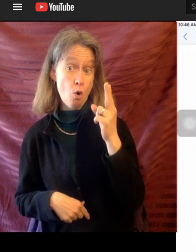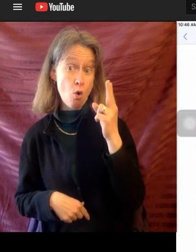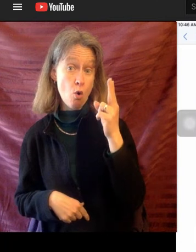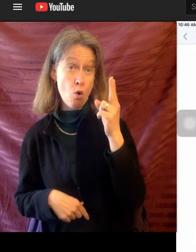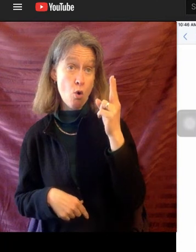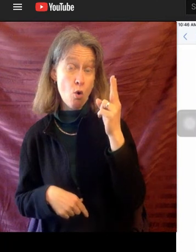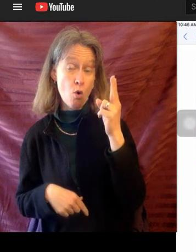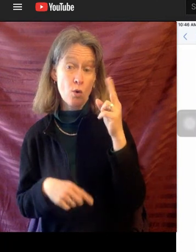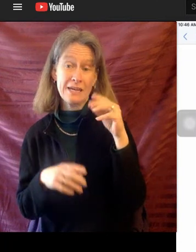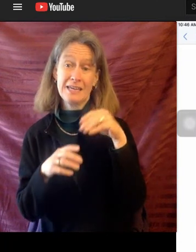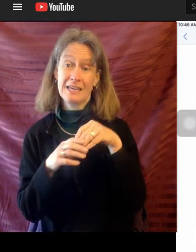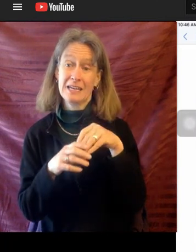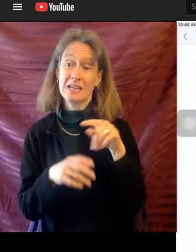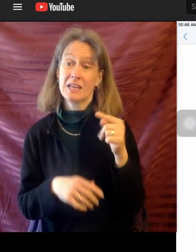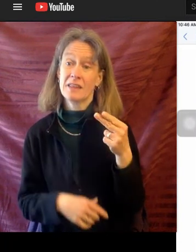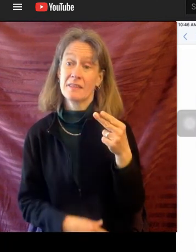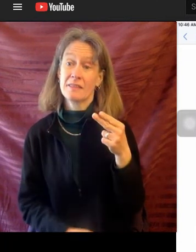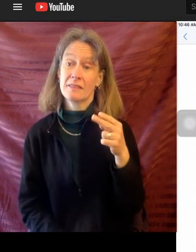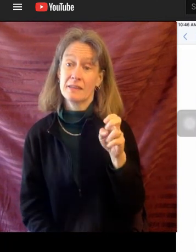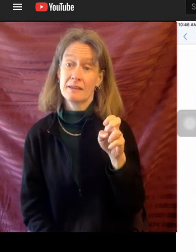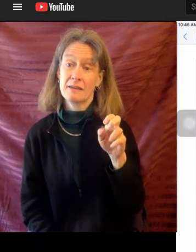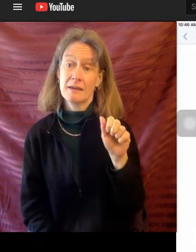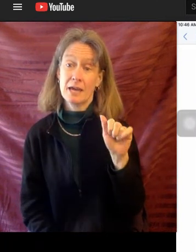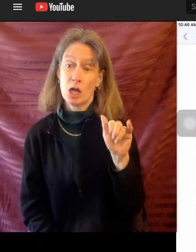in the air.